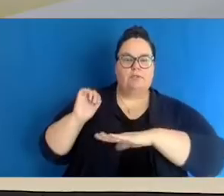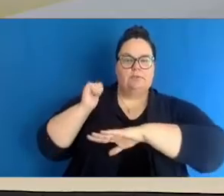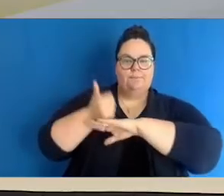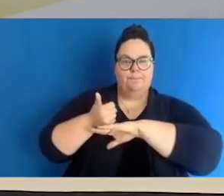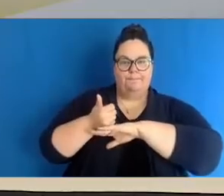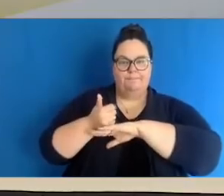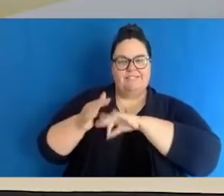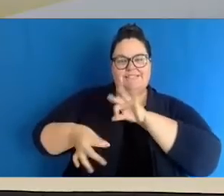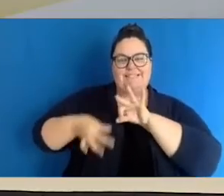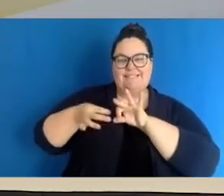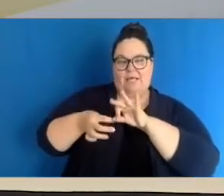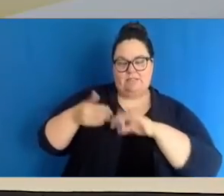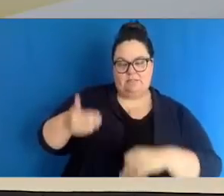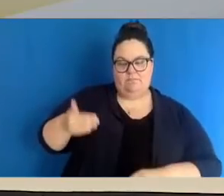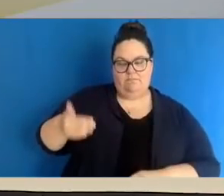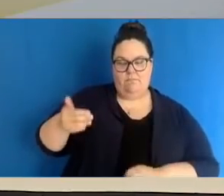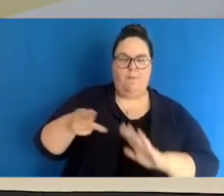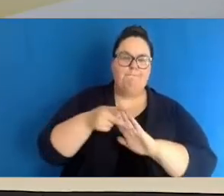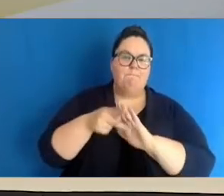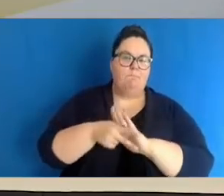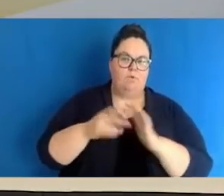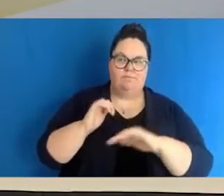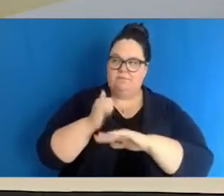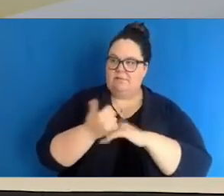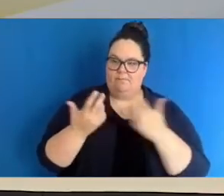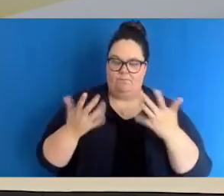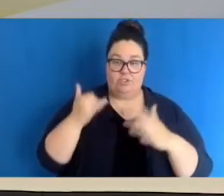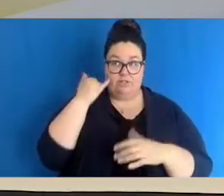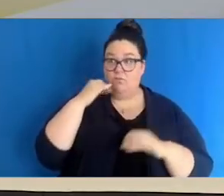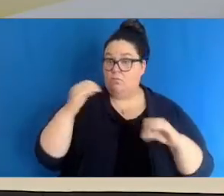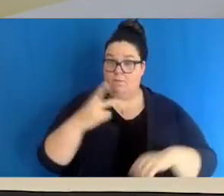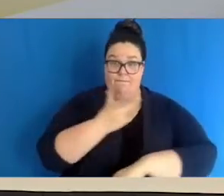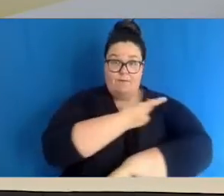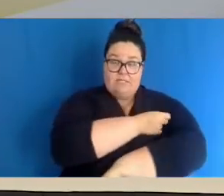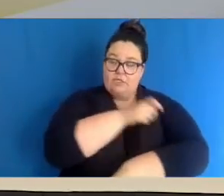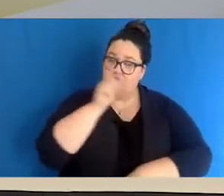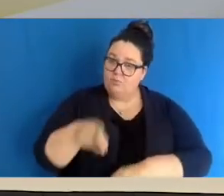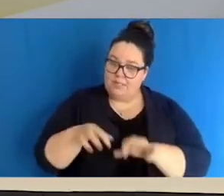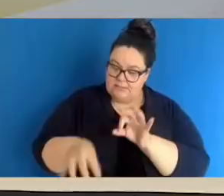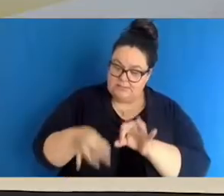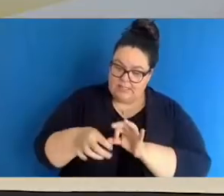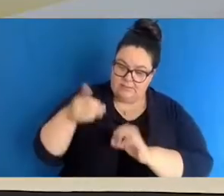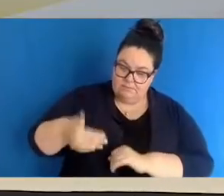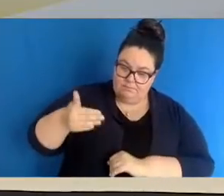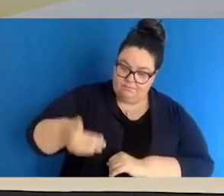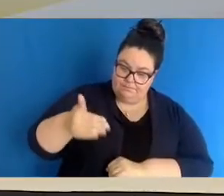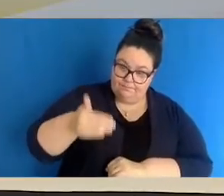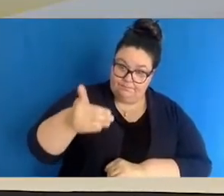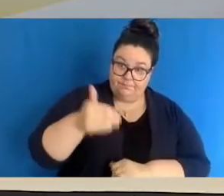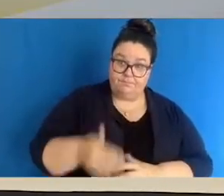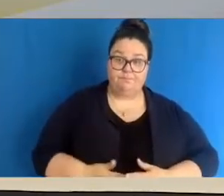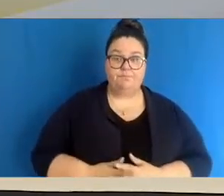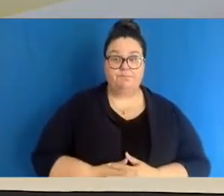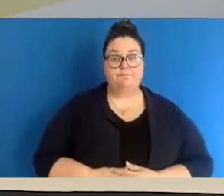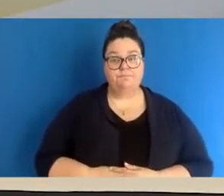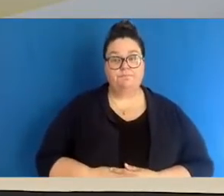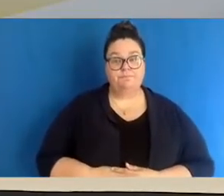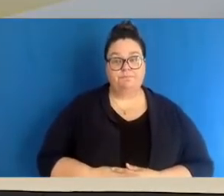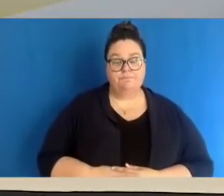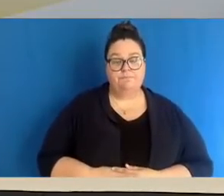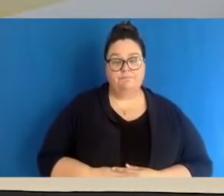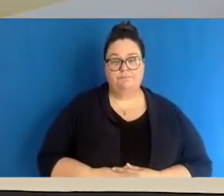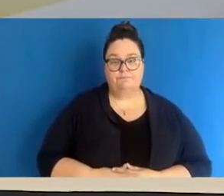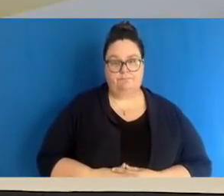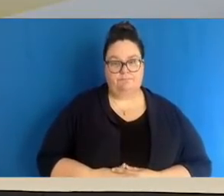a testing policy for those who are not vaccinated or are not fully vaccinated in long-term care and community care